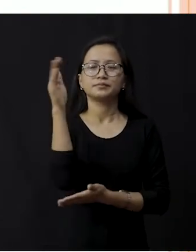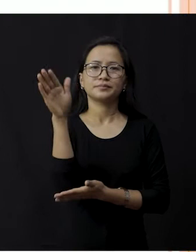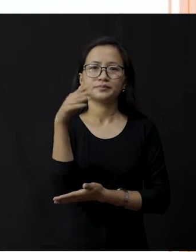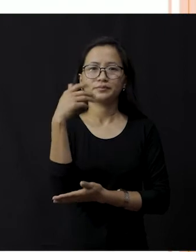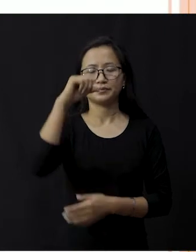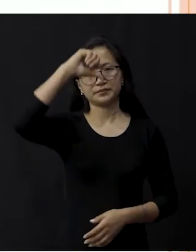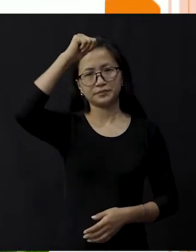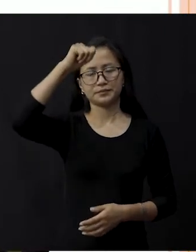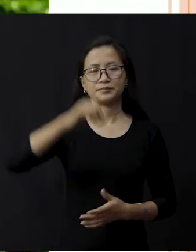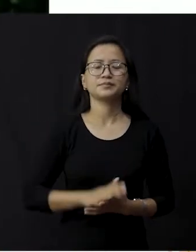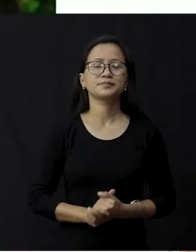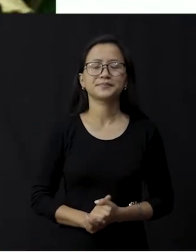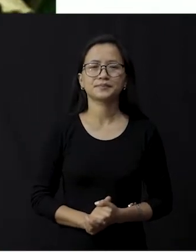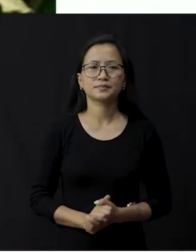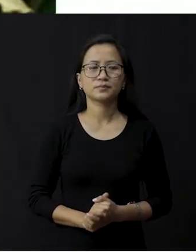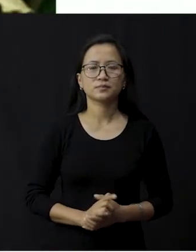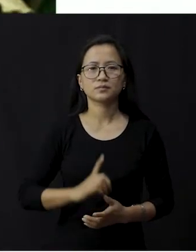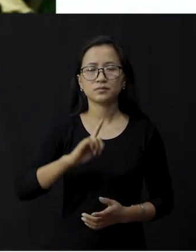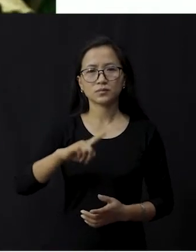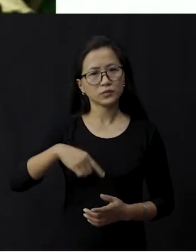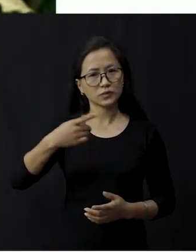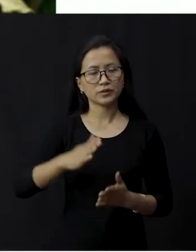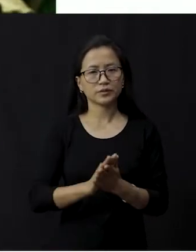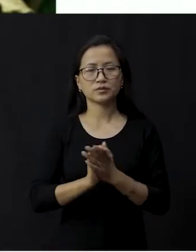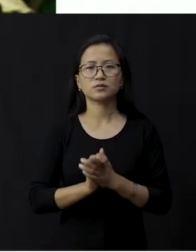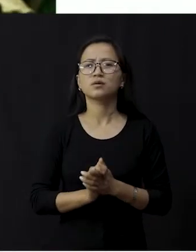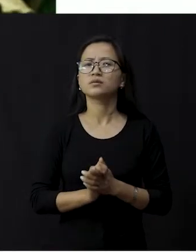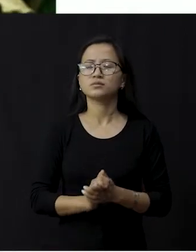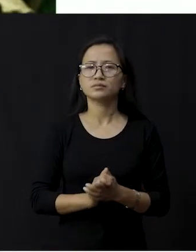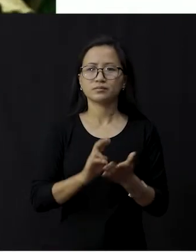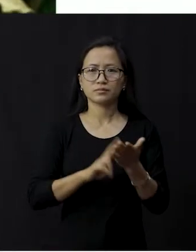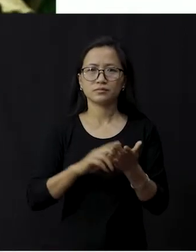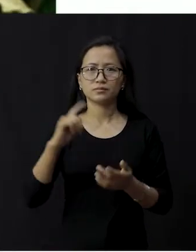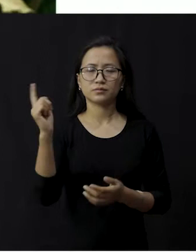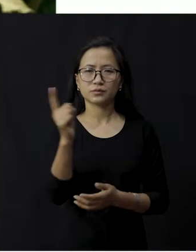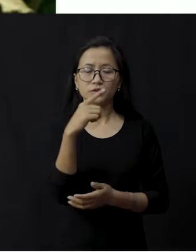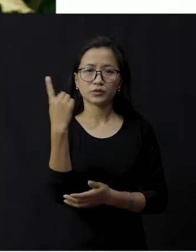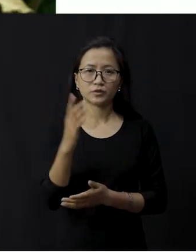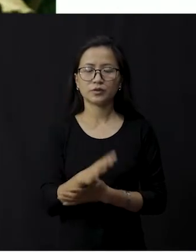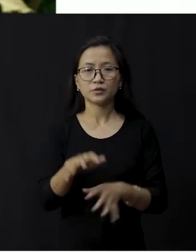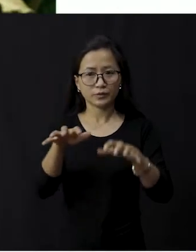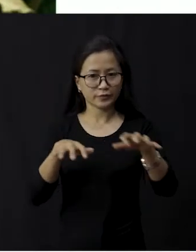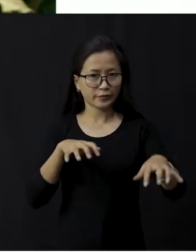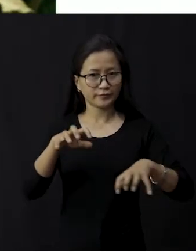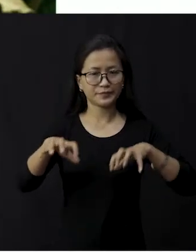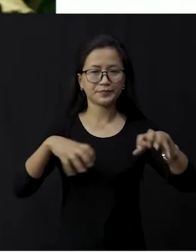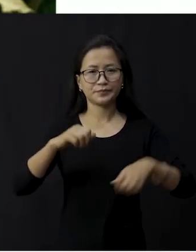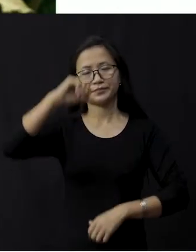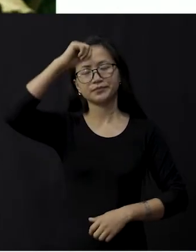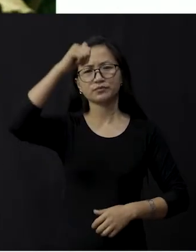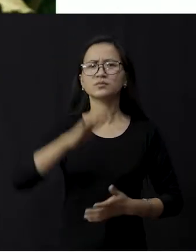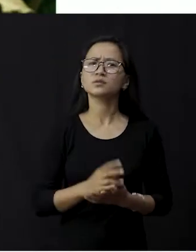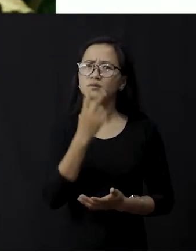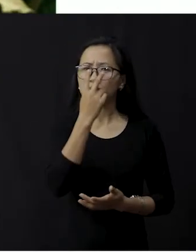India. So now this is the national animal of India. Everybody can